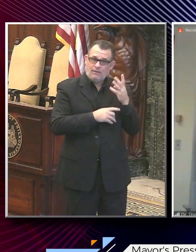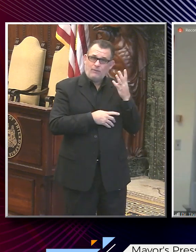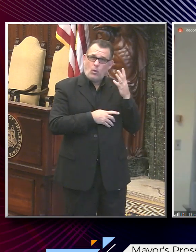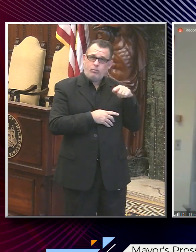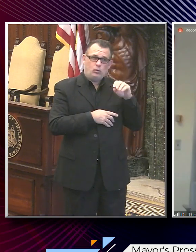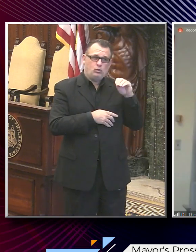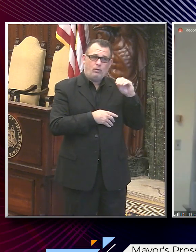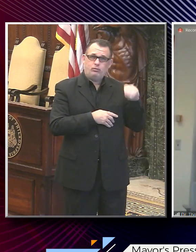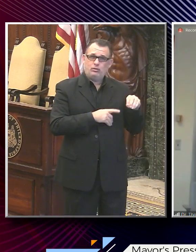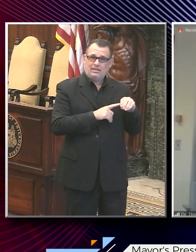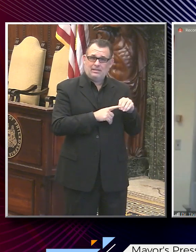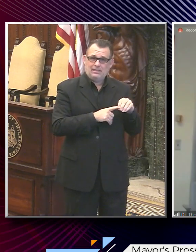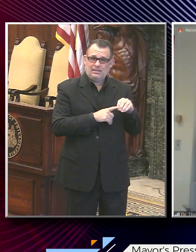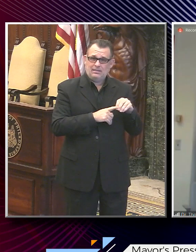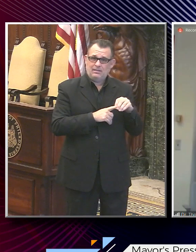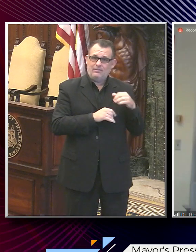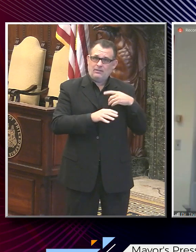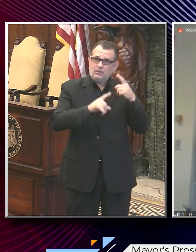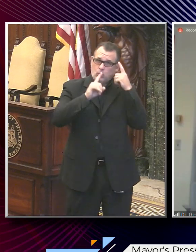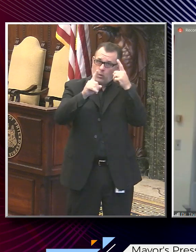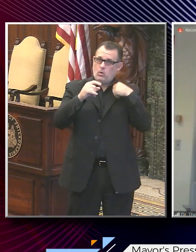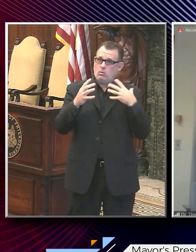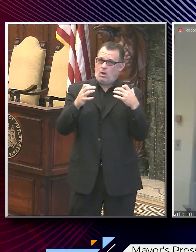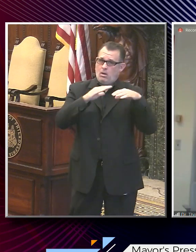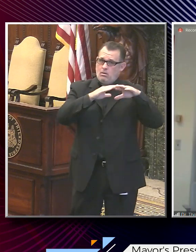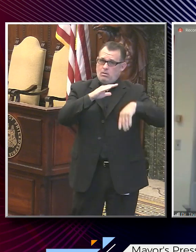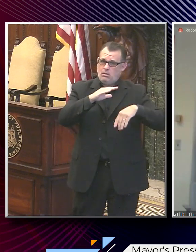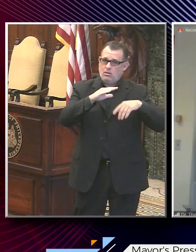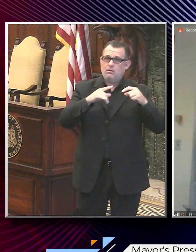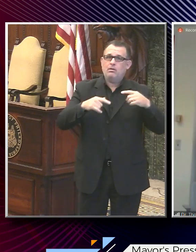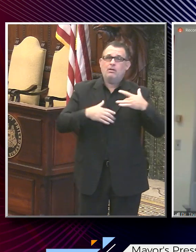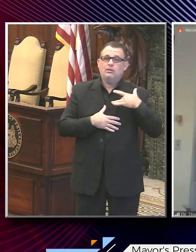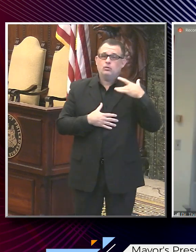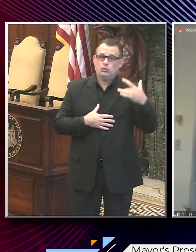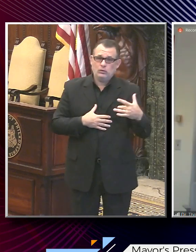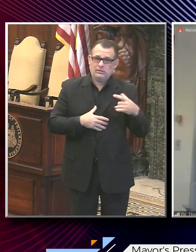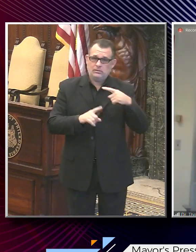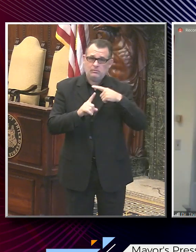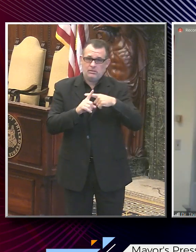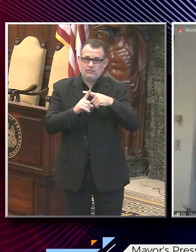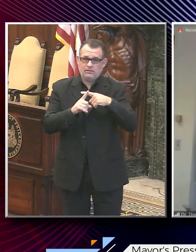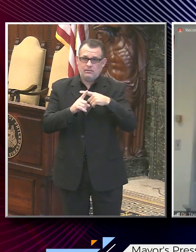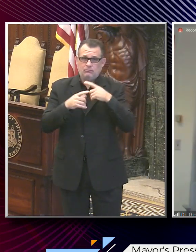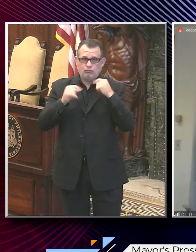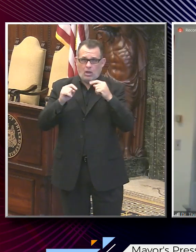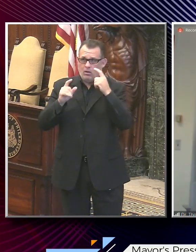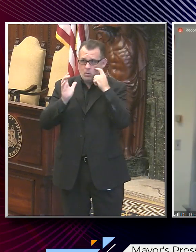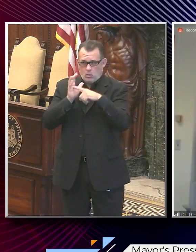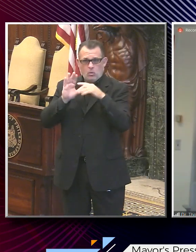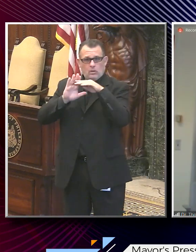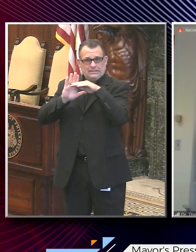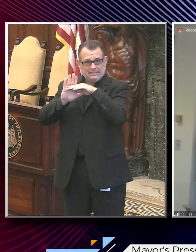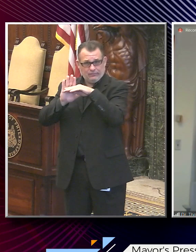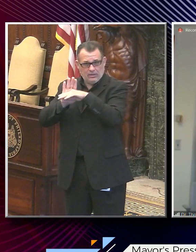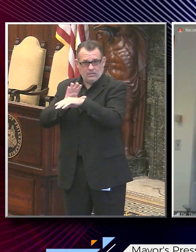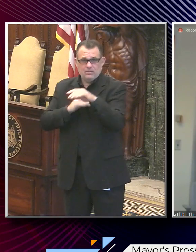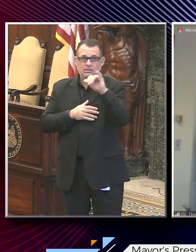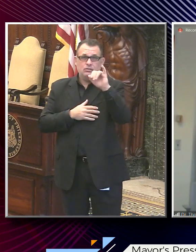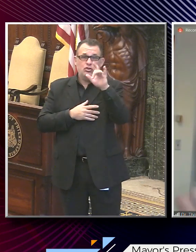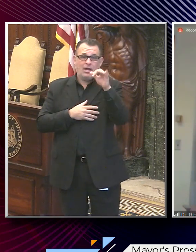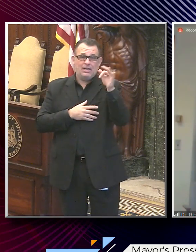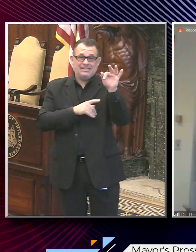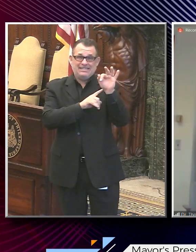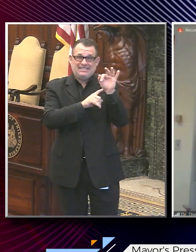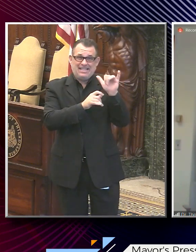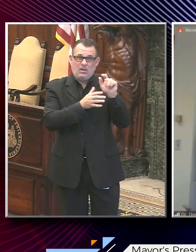just at the target we wanted to meet. And the trend in the percent positive has been declining. Starting the week of July 19th, these are the percent positives